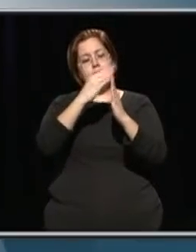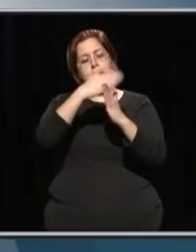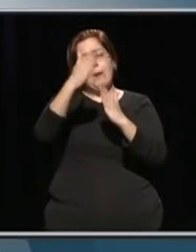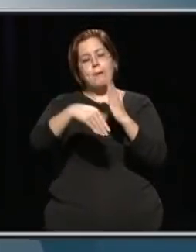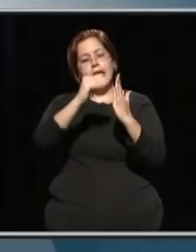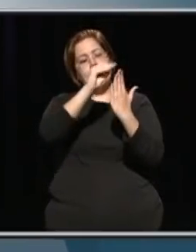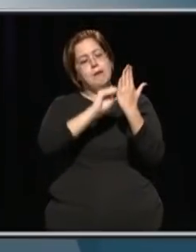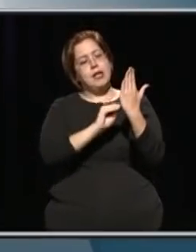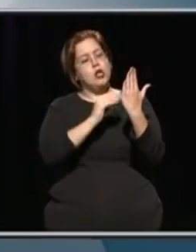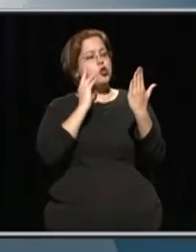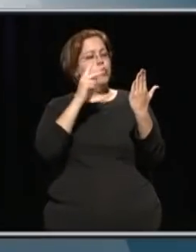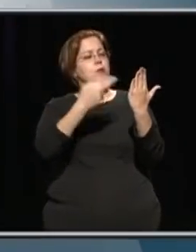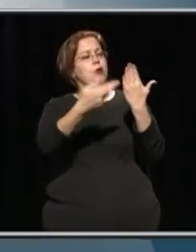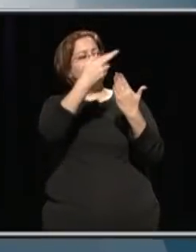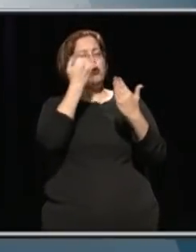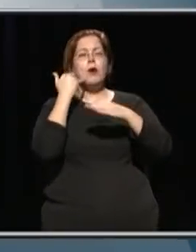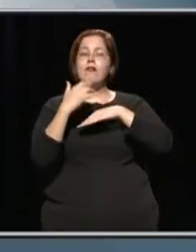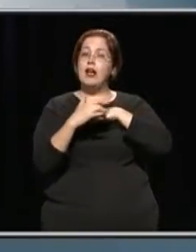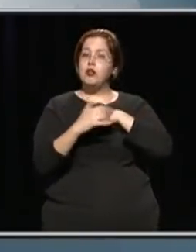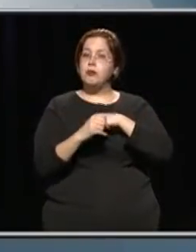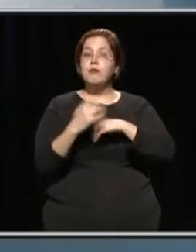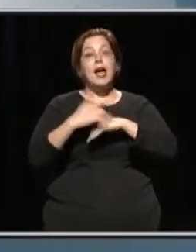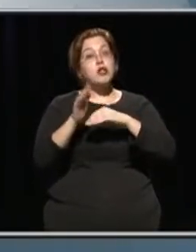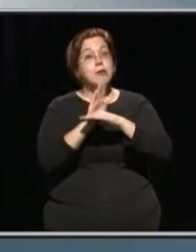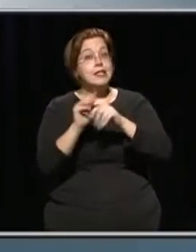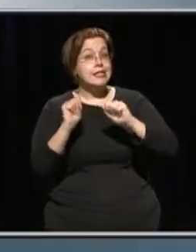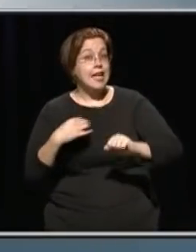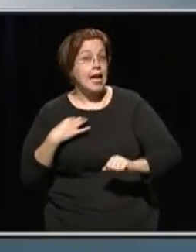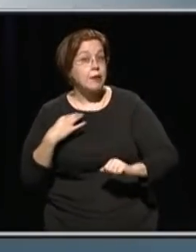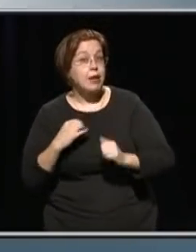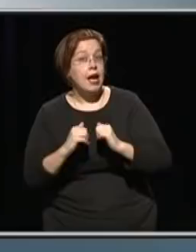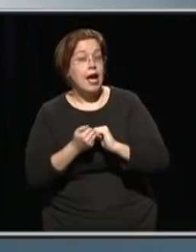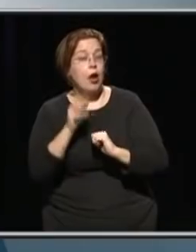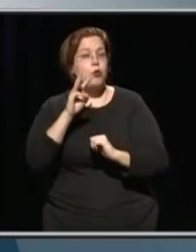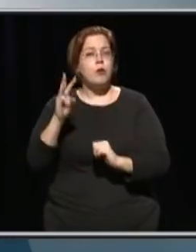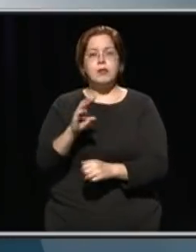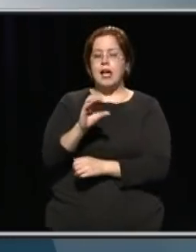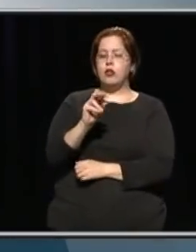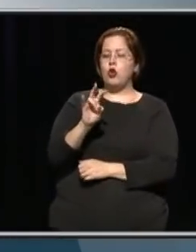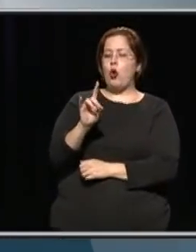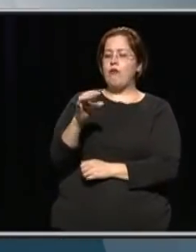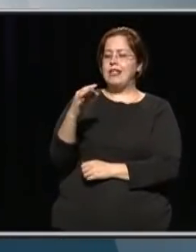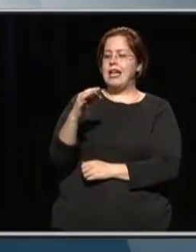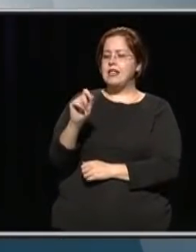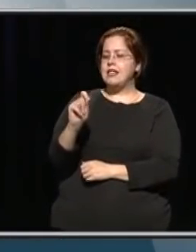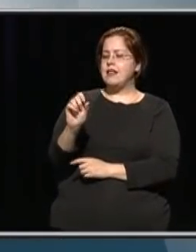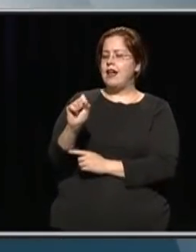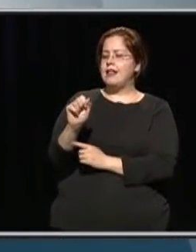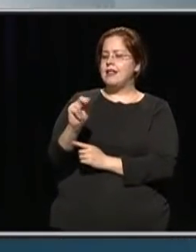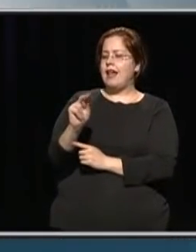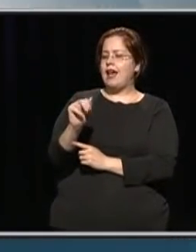for basic eligibility. Eligible businesses can apply by going to the website